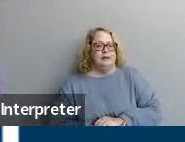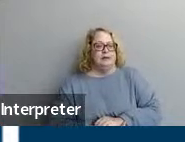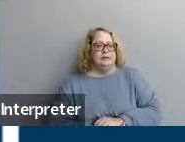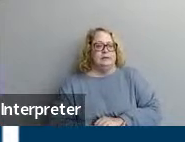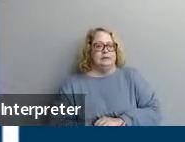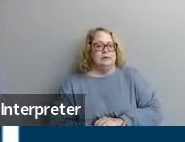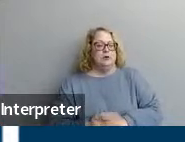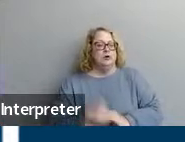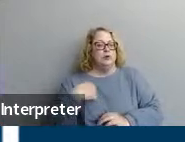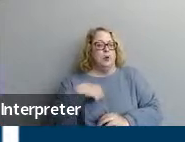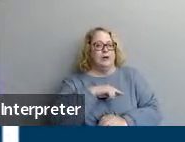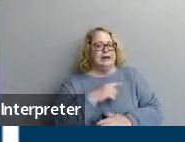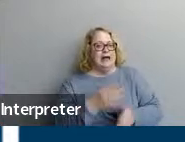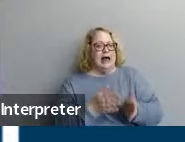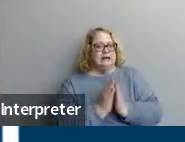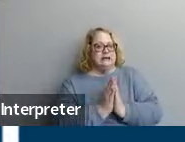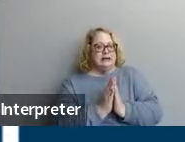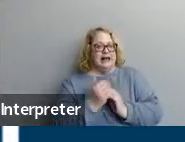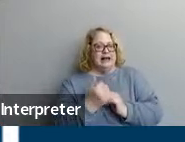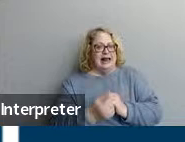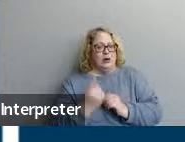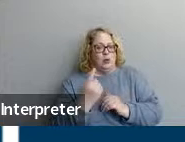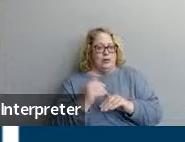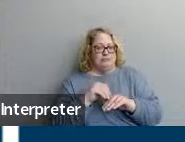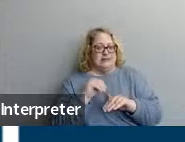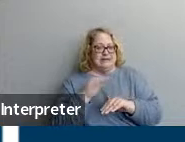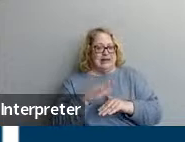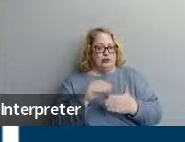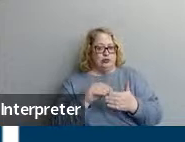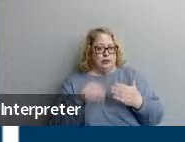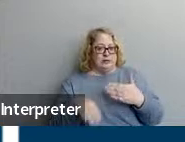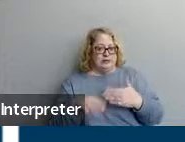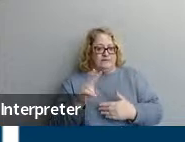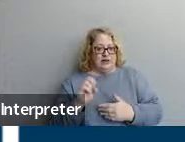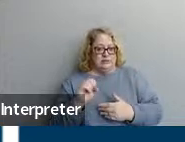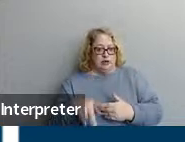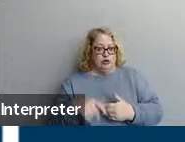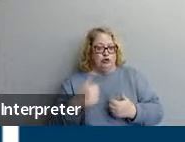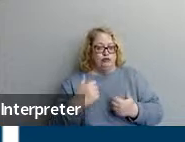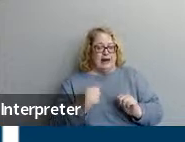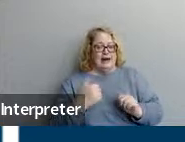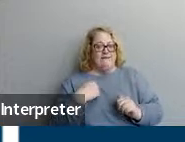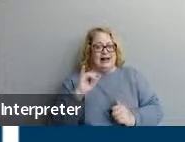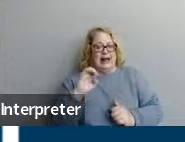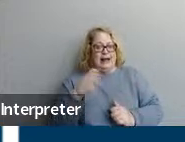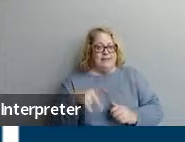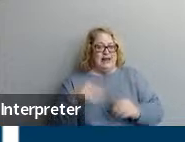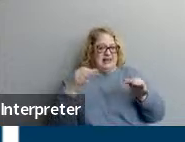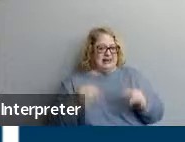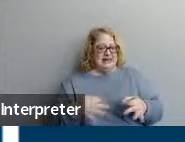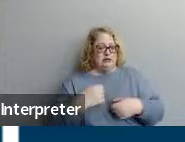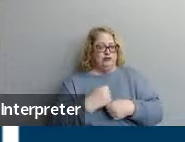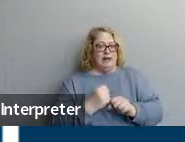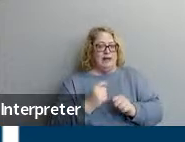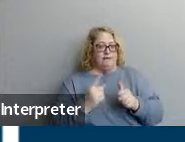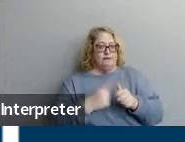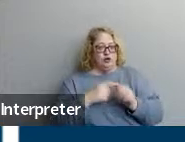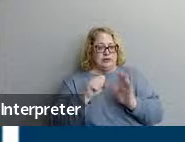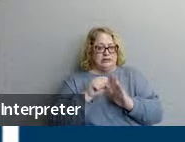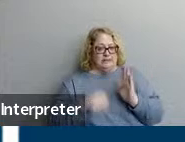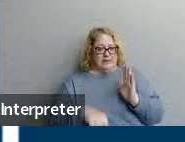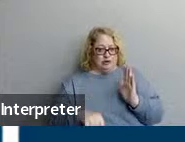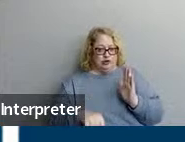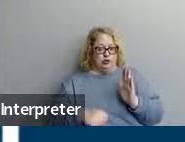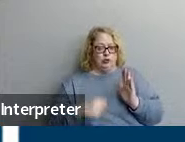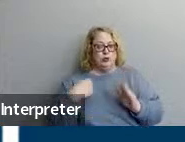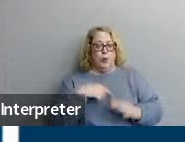So we ask that anyone sending a student to BSP try to hold that IEP and have that decision made in the first semester.